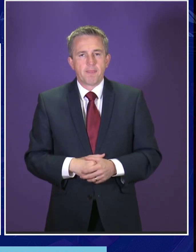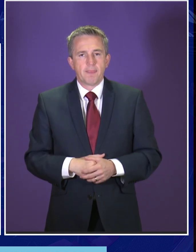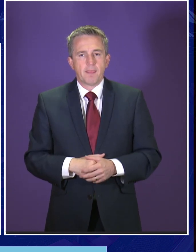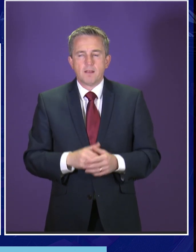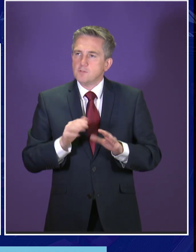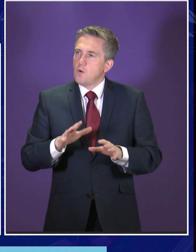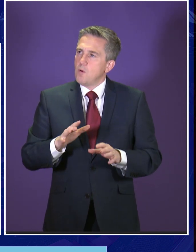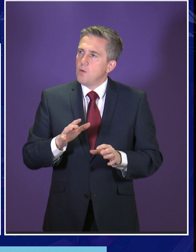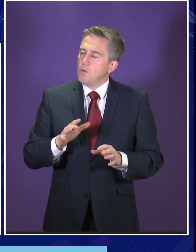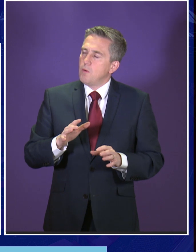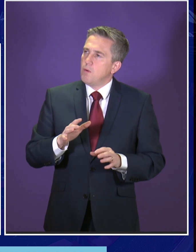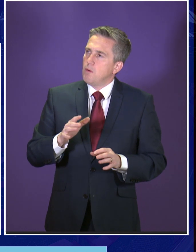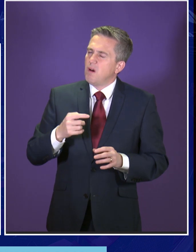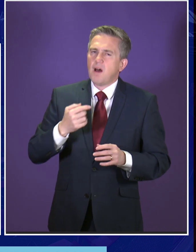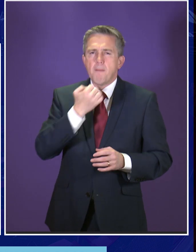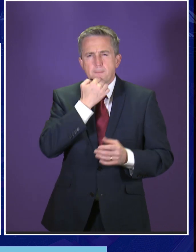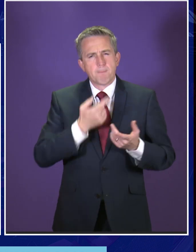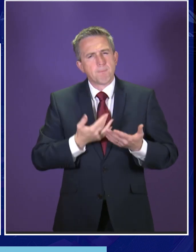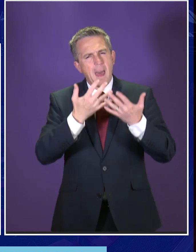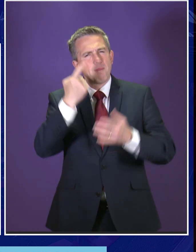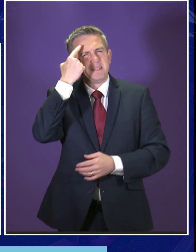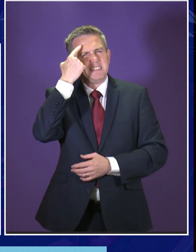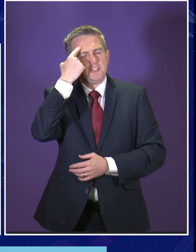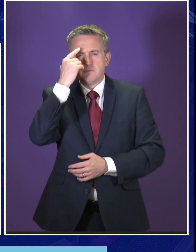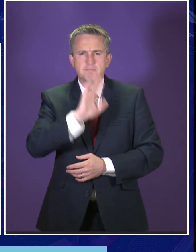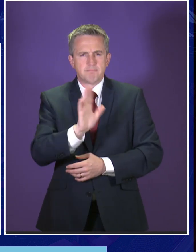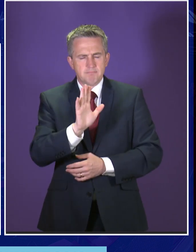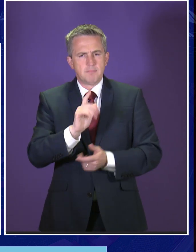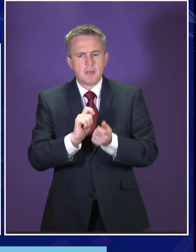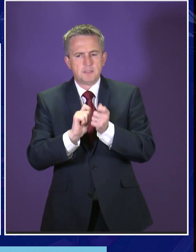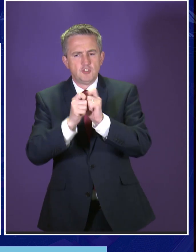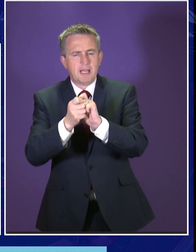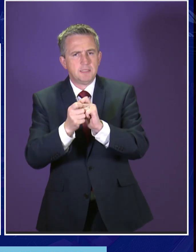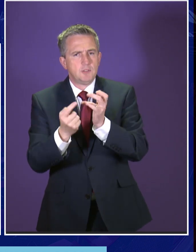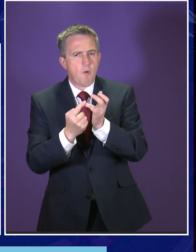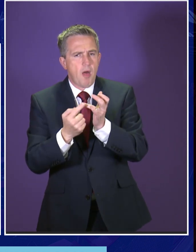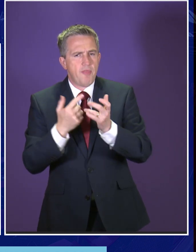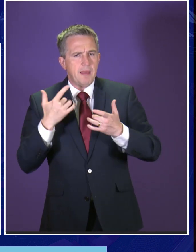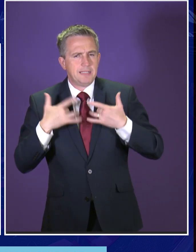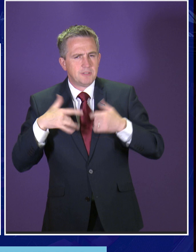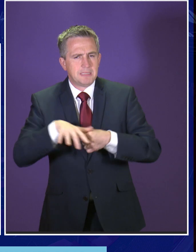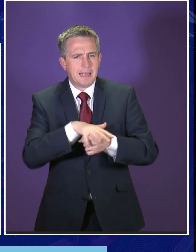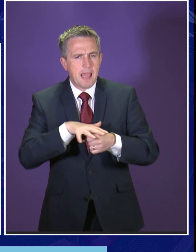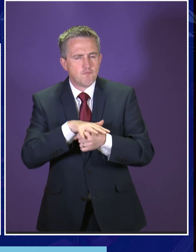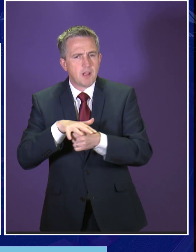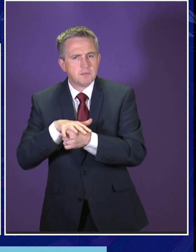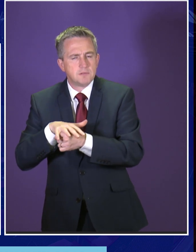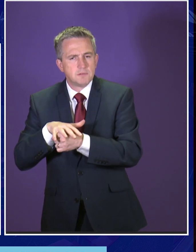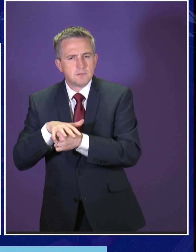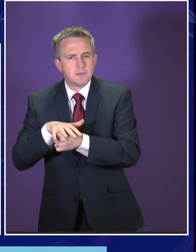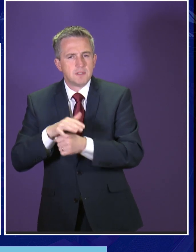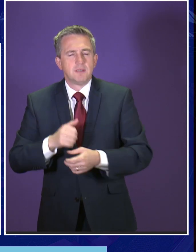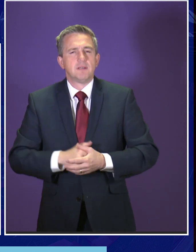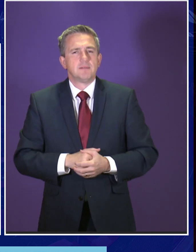believing I was a mathematician, something else came out of that. And that deviation was very interesting. And in a